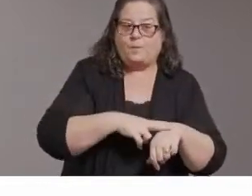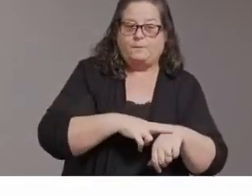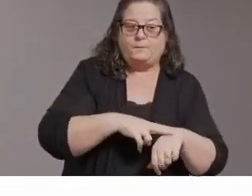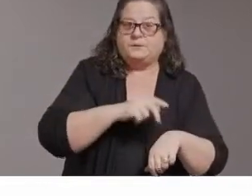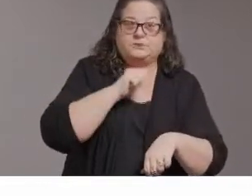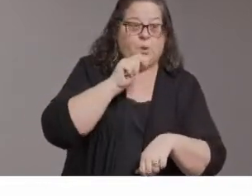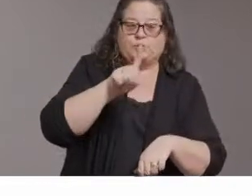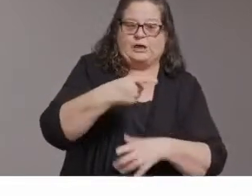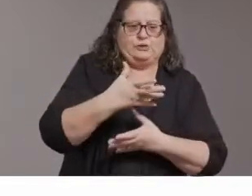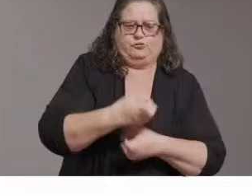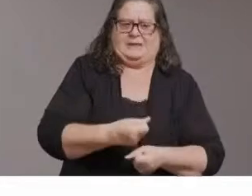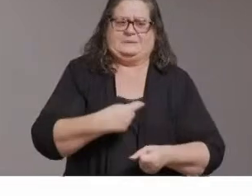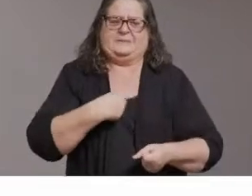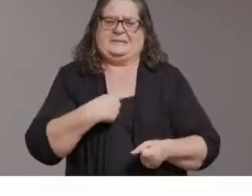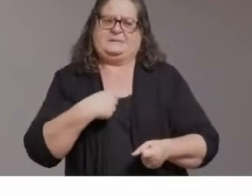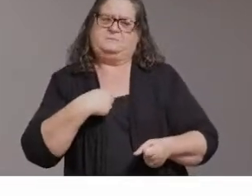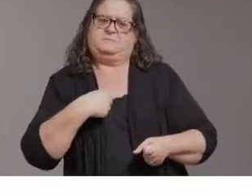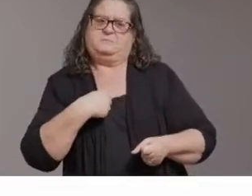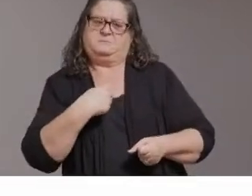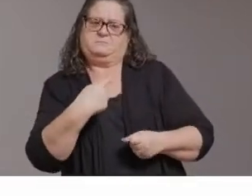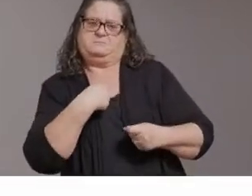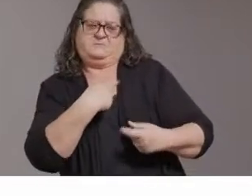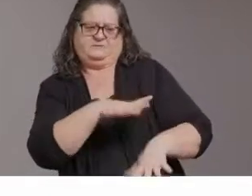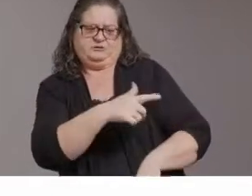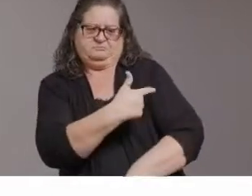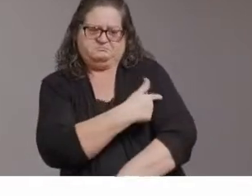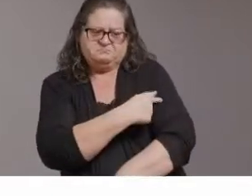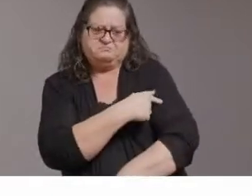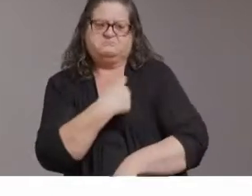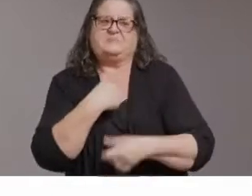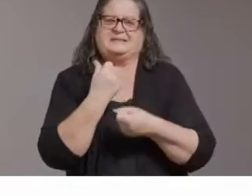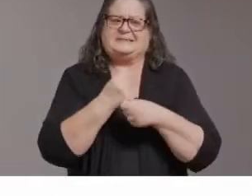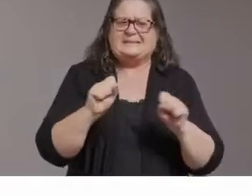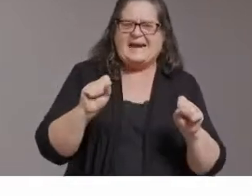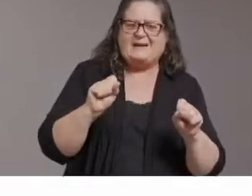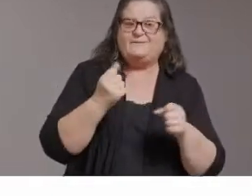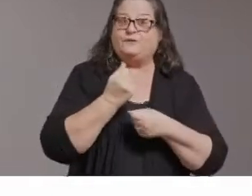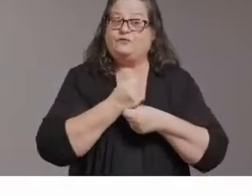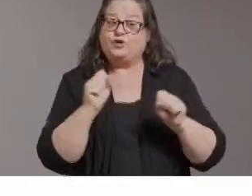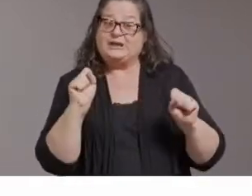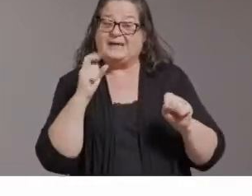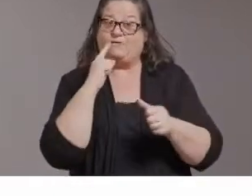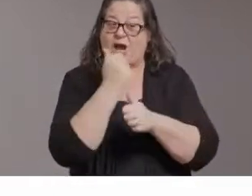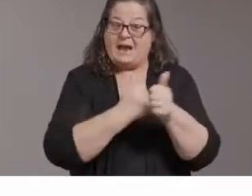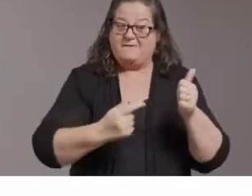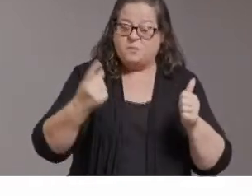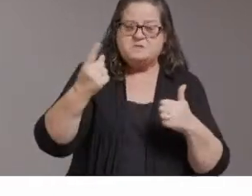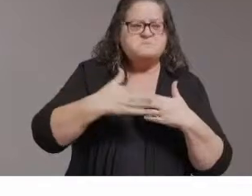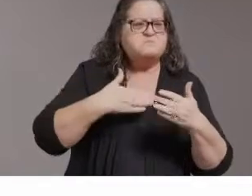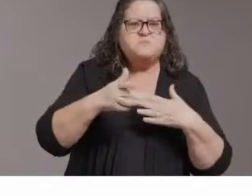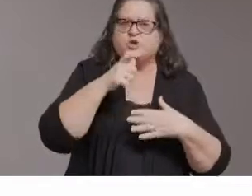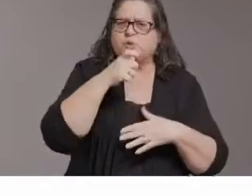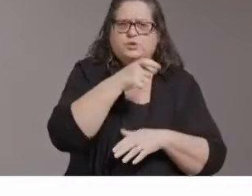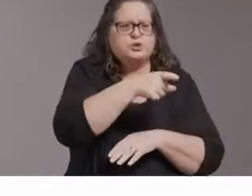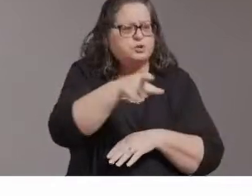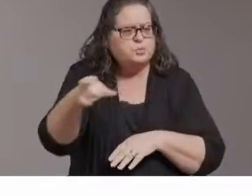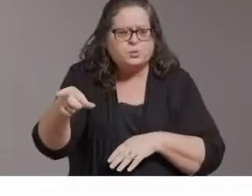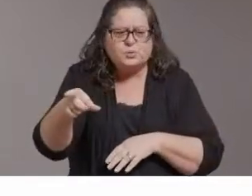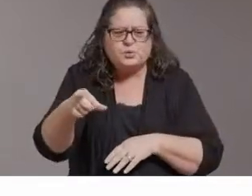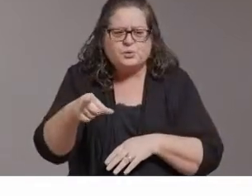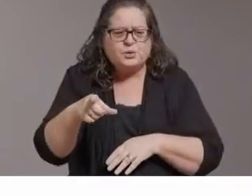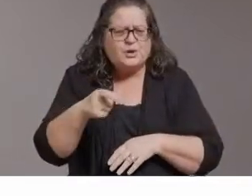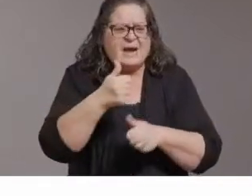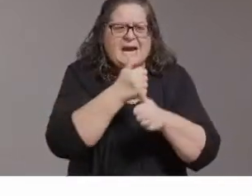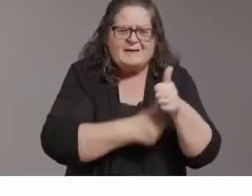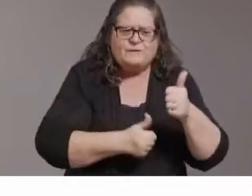mine. Get your shot. It's safe and it's free. For everyone, no matter who you are. In every community.